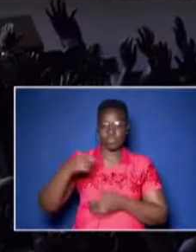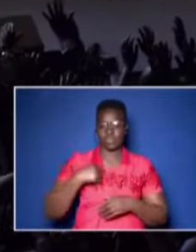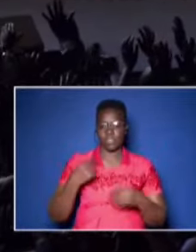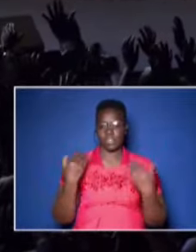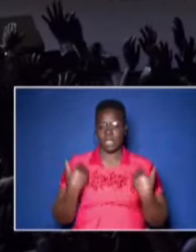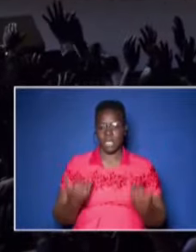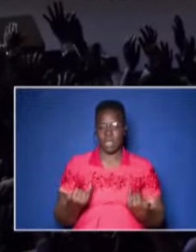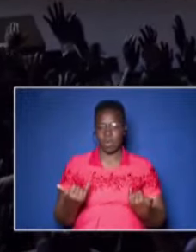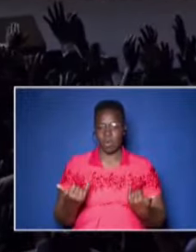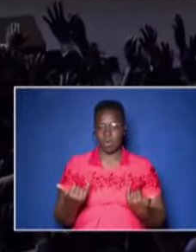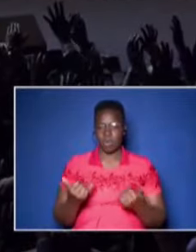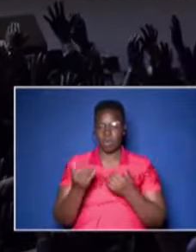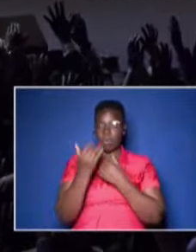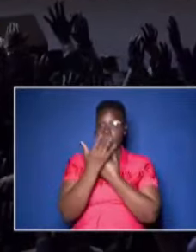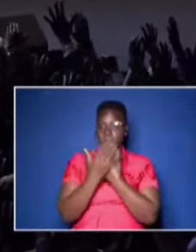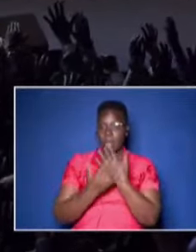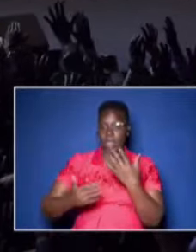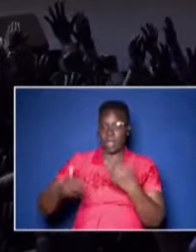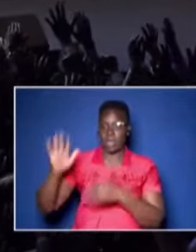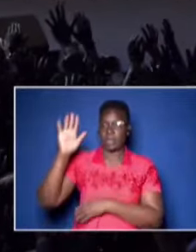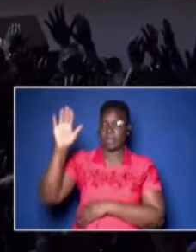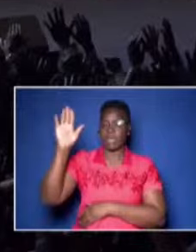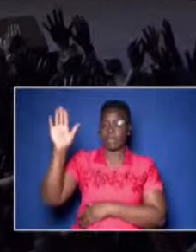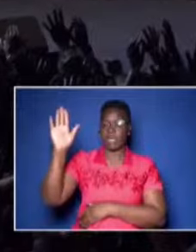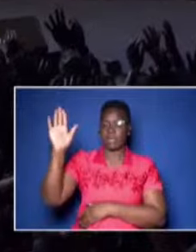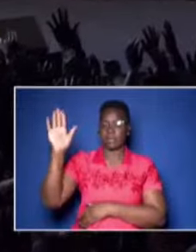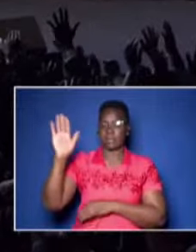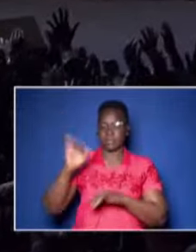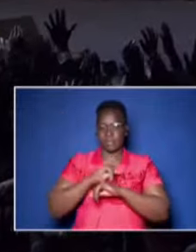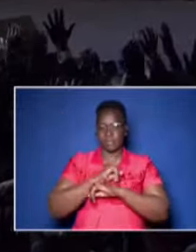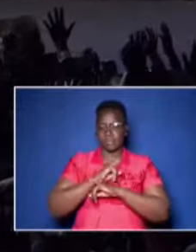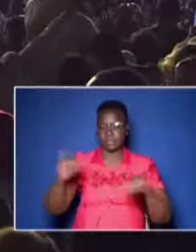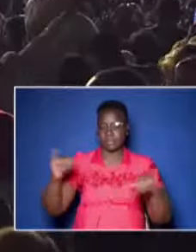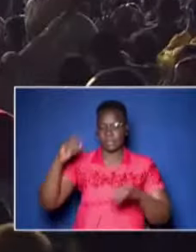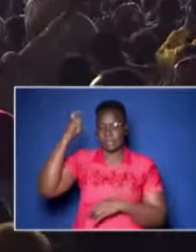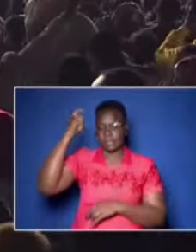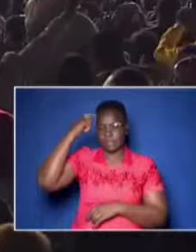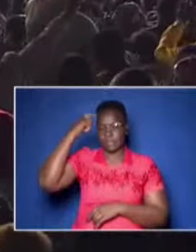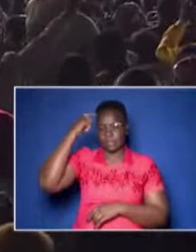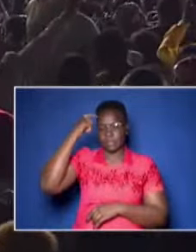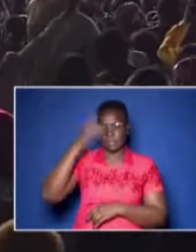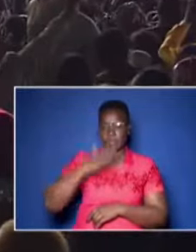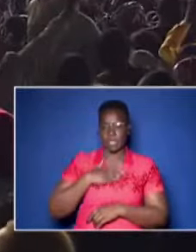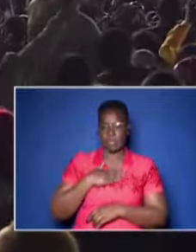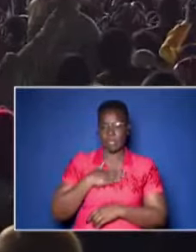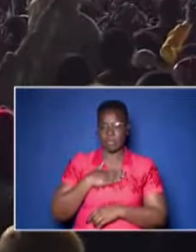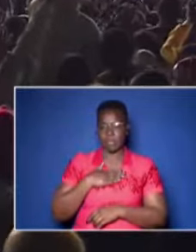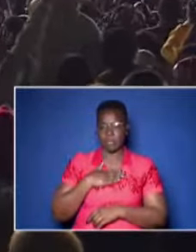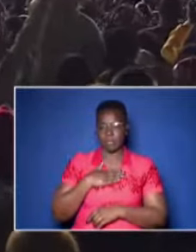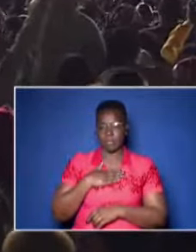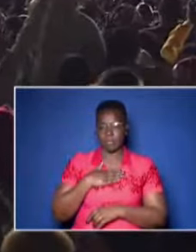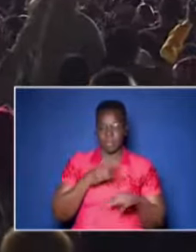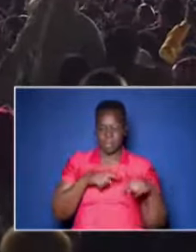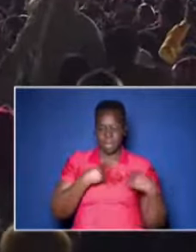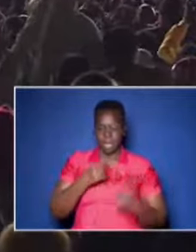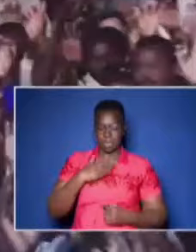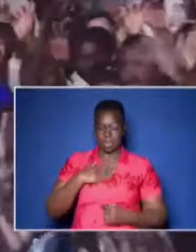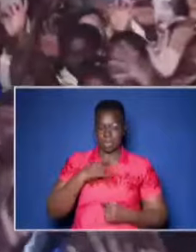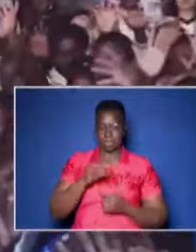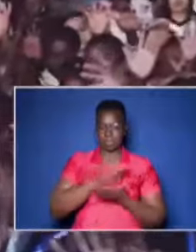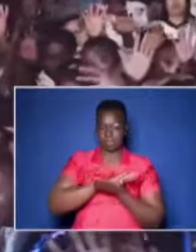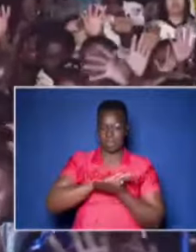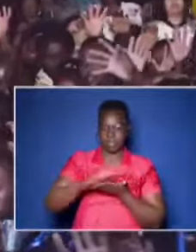Now with your blood God cleanse my mindle my mind cleanse my heart